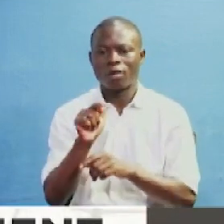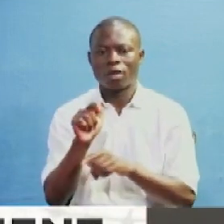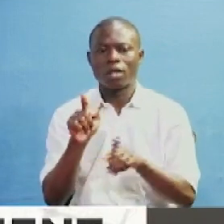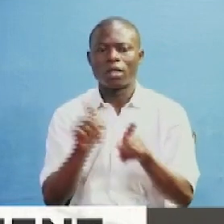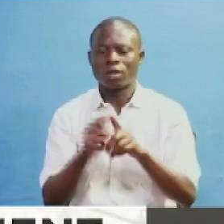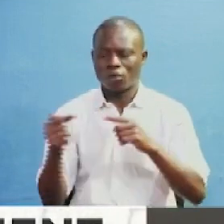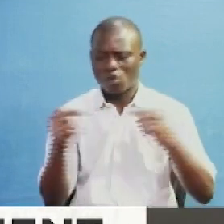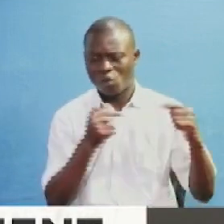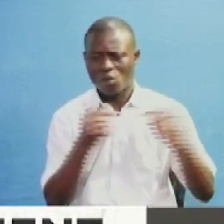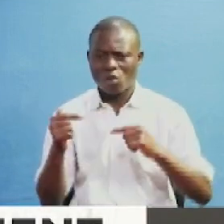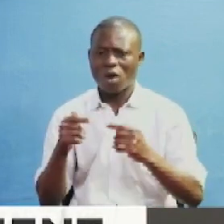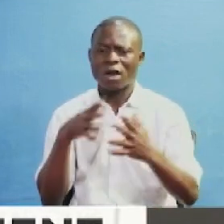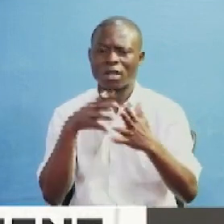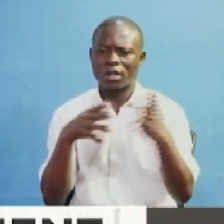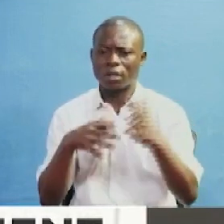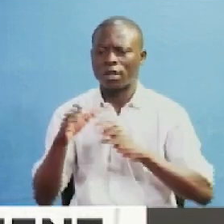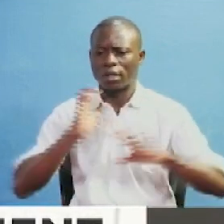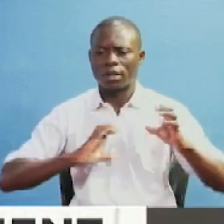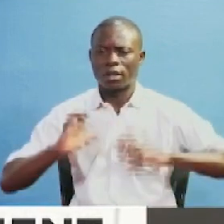war against his own citizens.